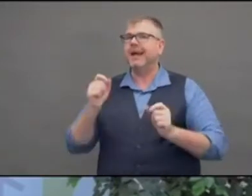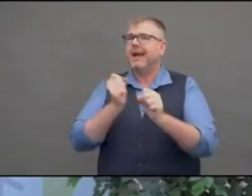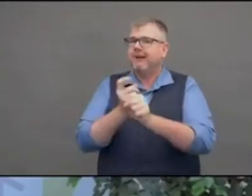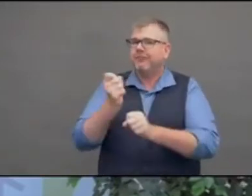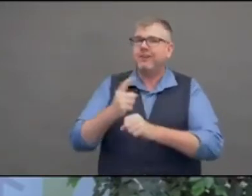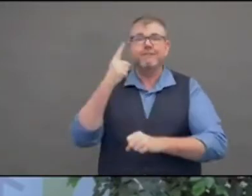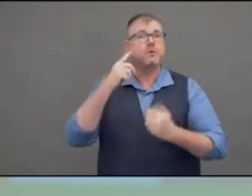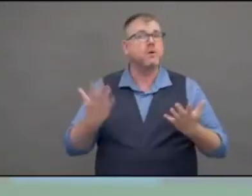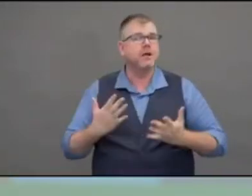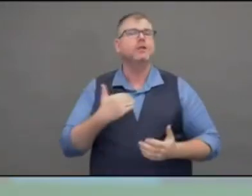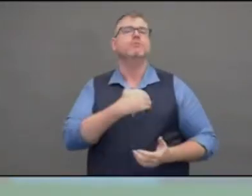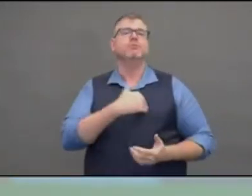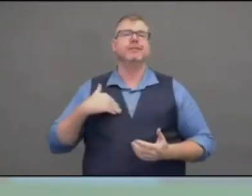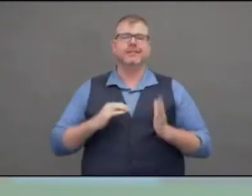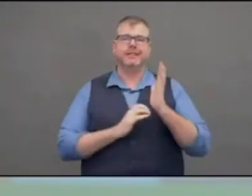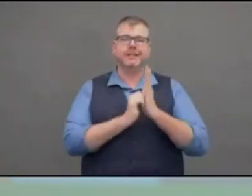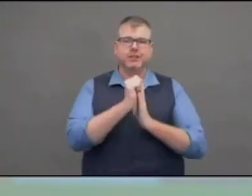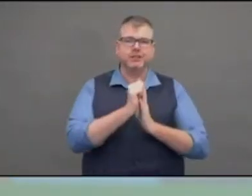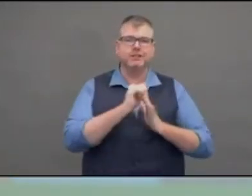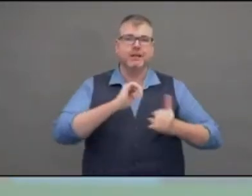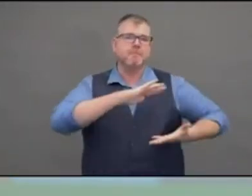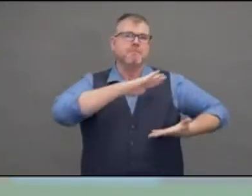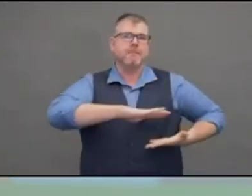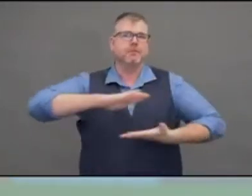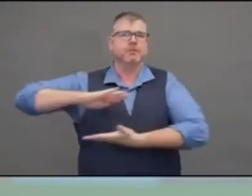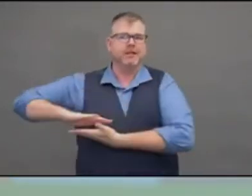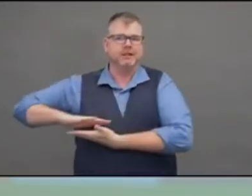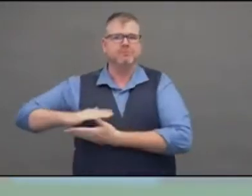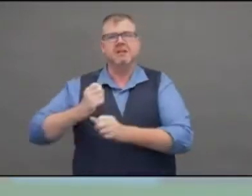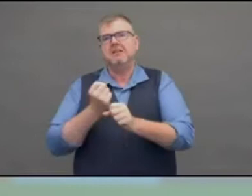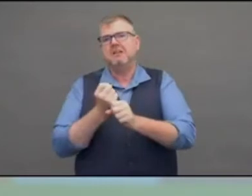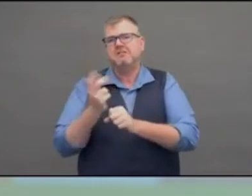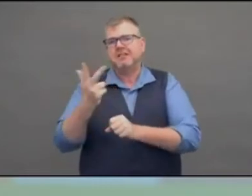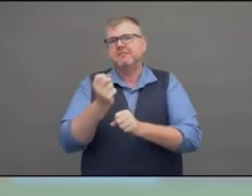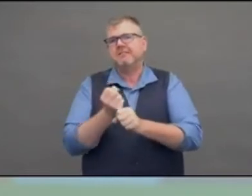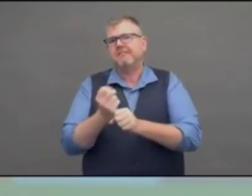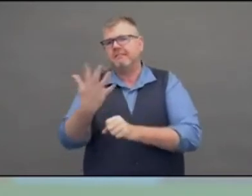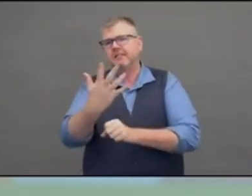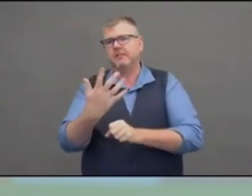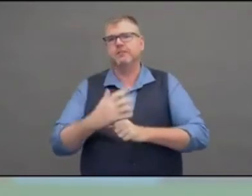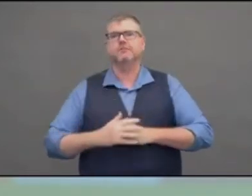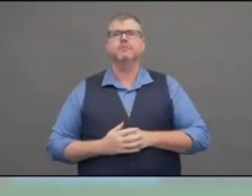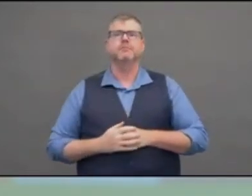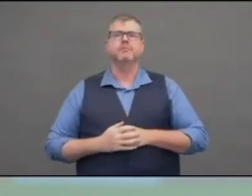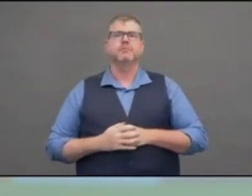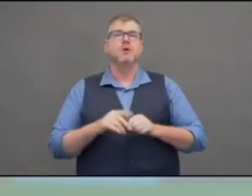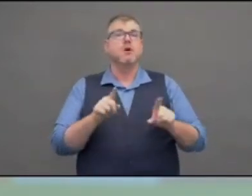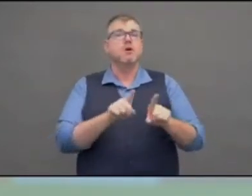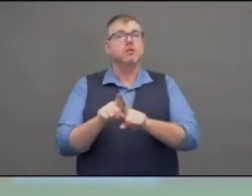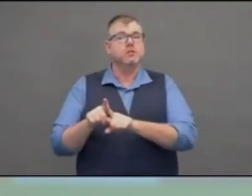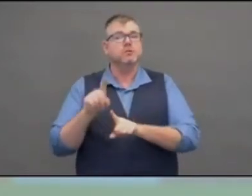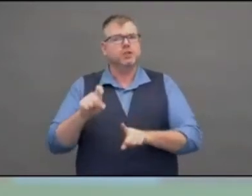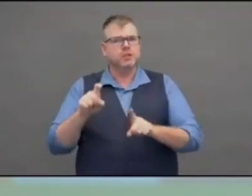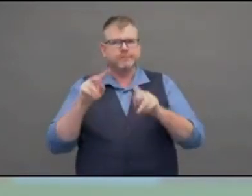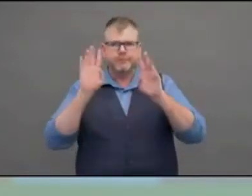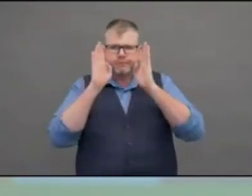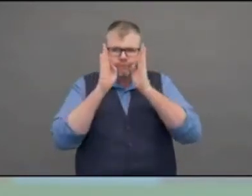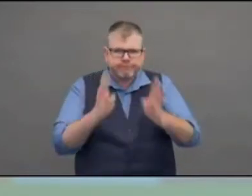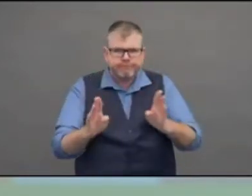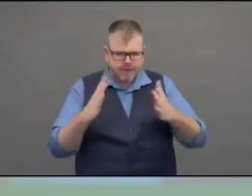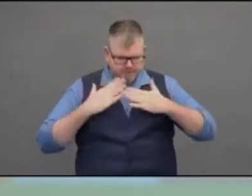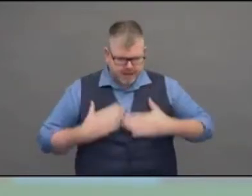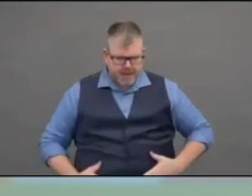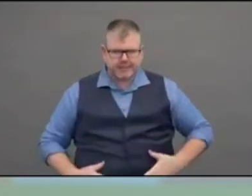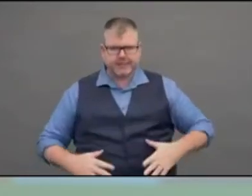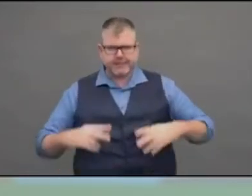and also your mammograms every 3 to 5 years. You should also really pay attention to your body, because your body tells you